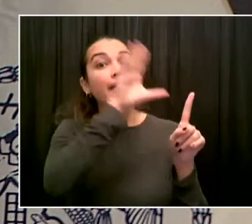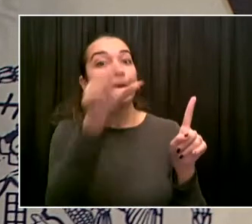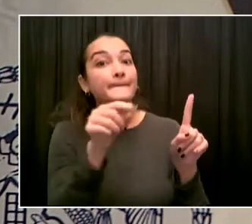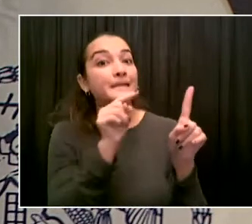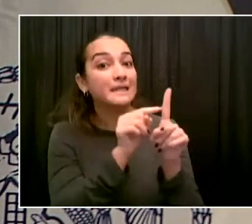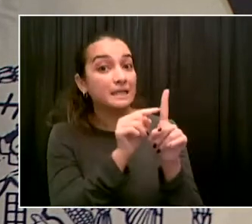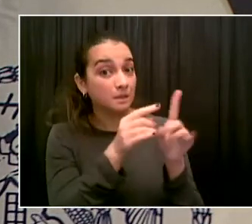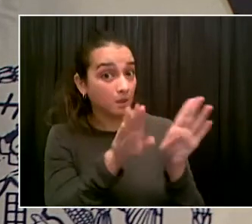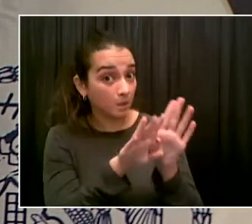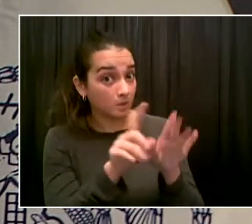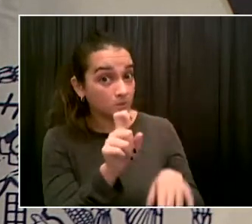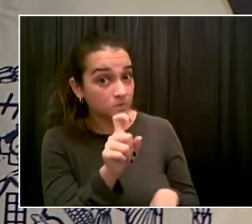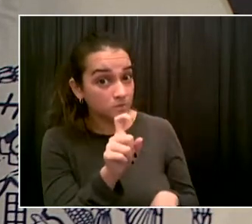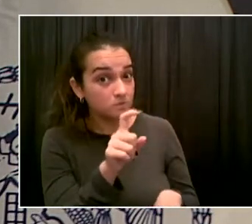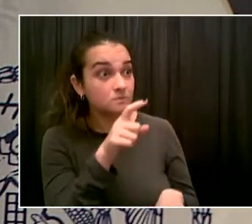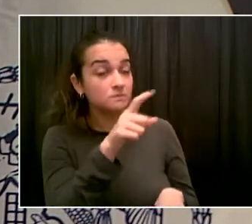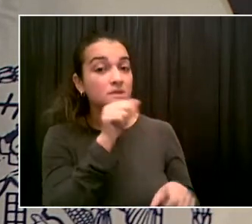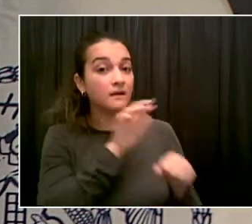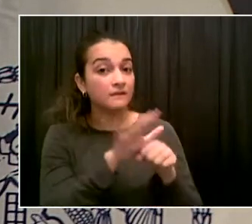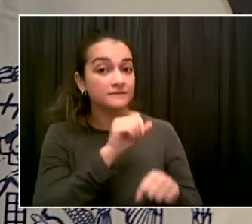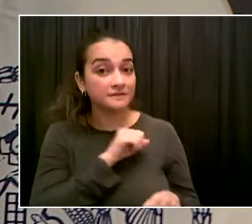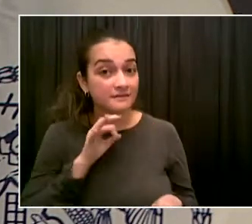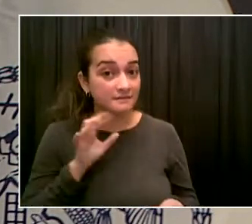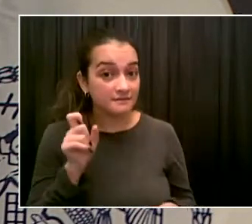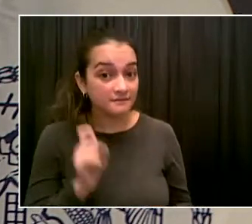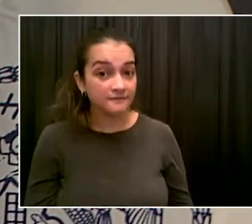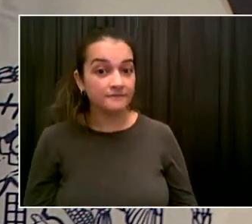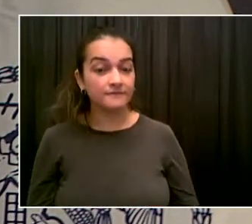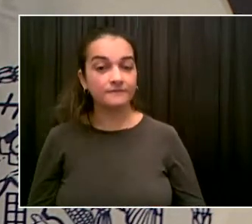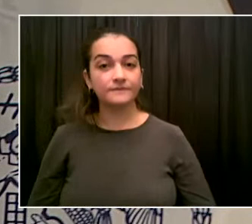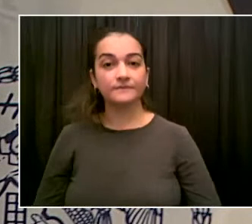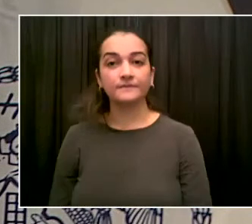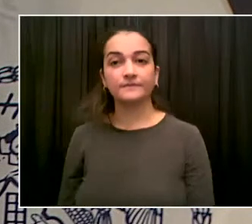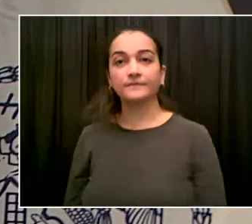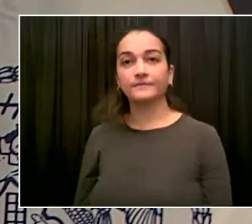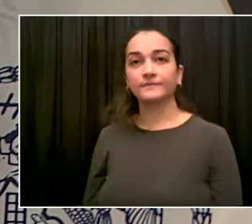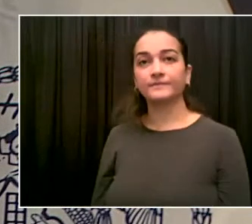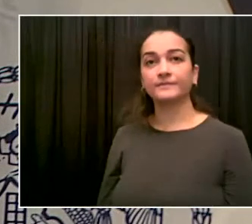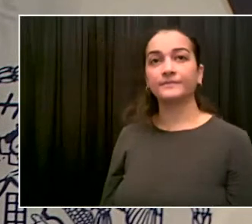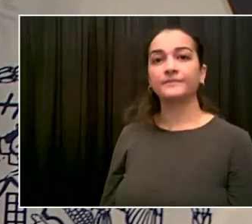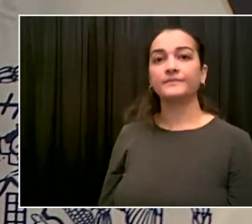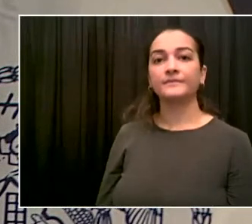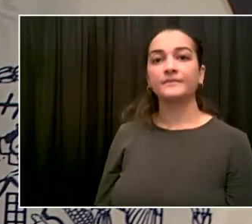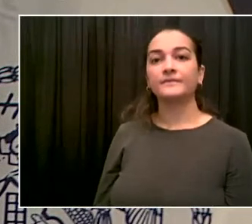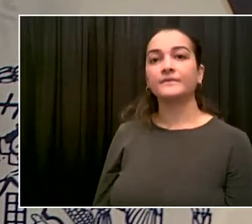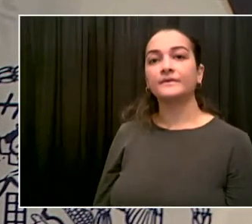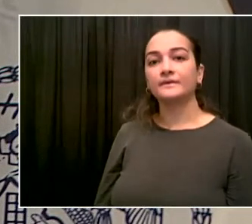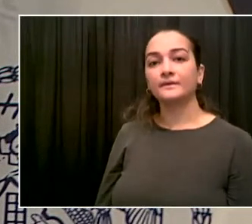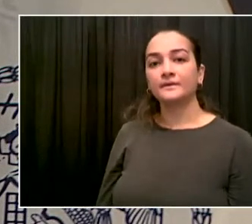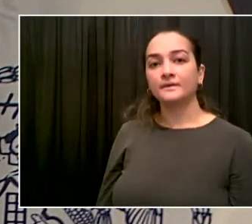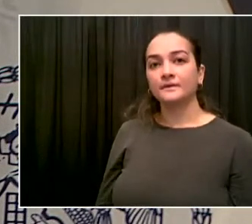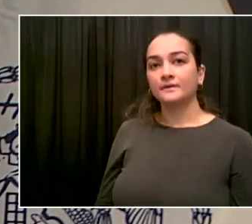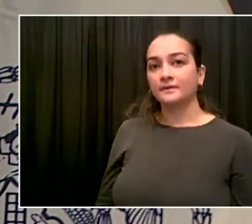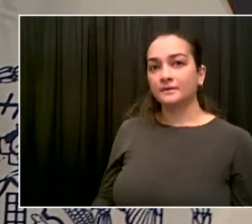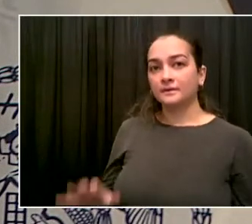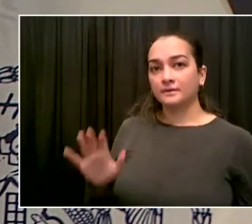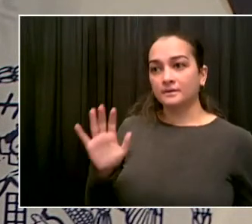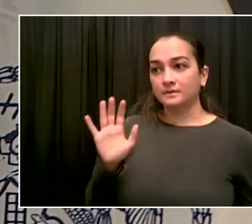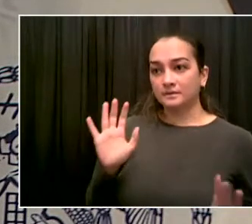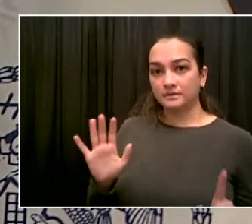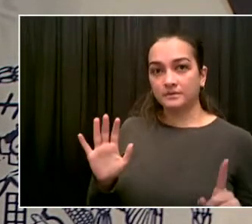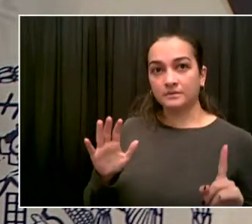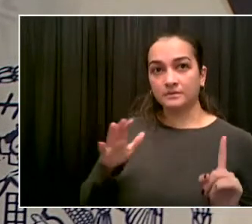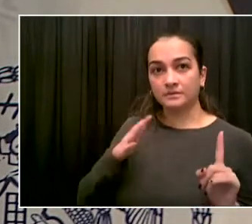speaking as a Brooklynite who knows exactly where the nearest firehouse is. It's nearby. We care about it. We